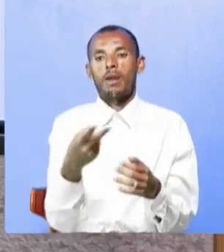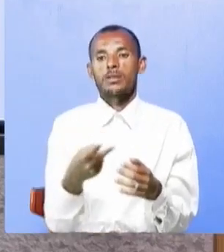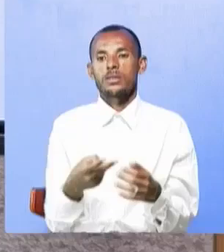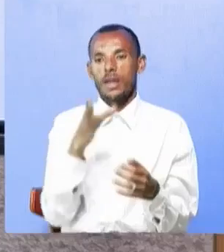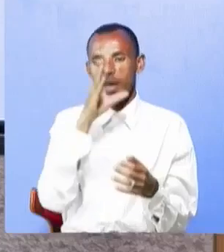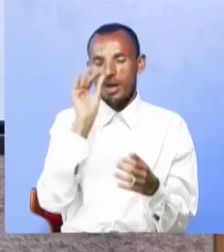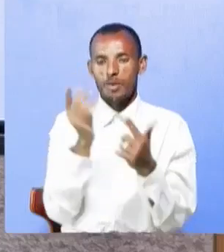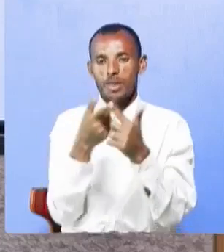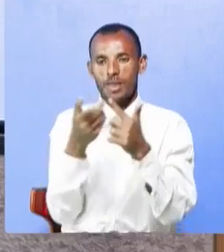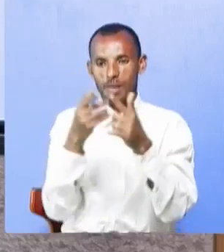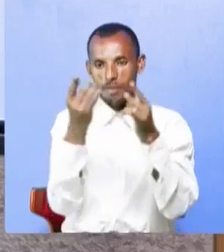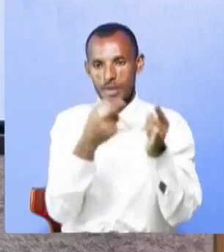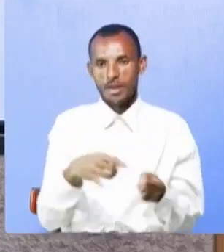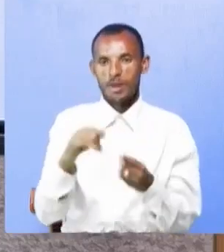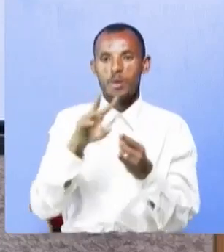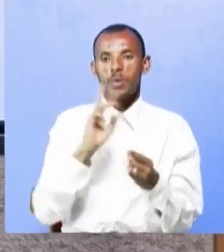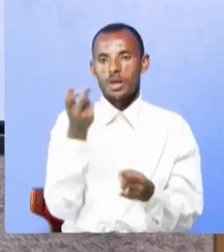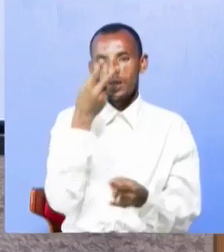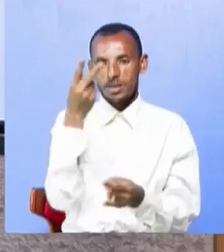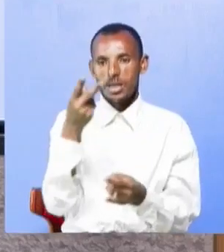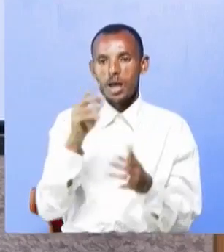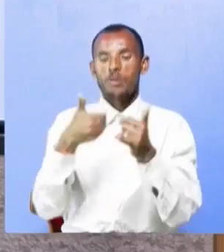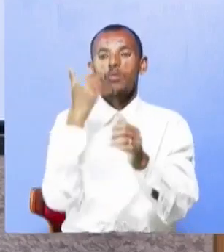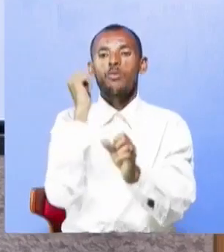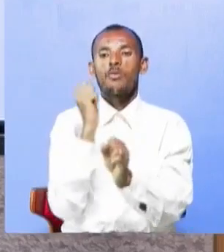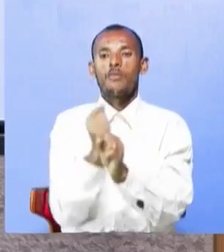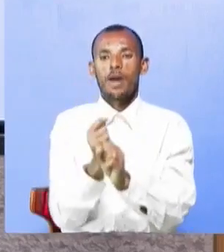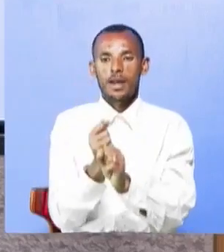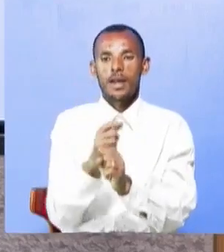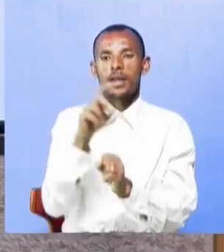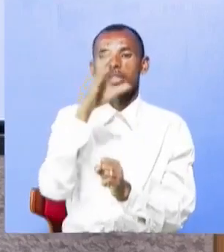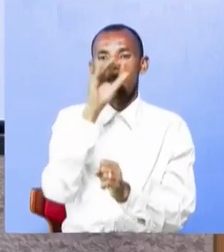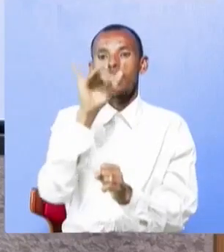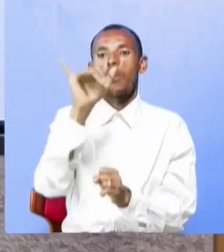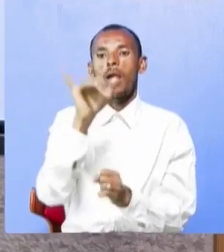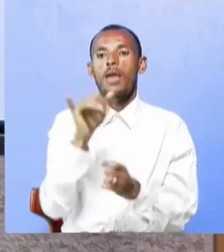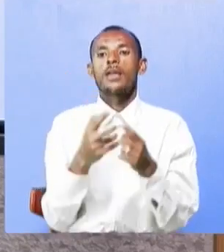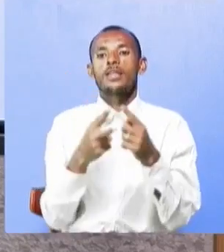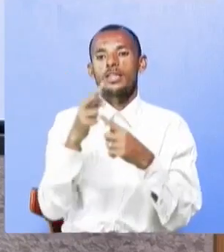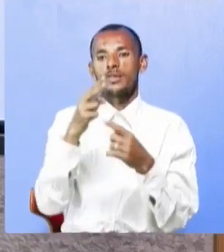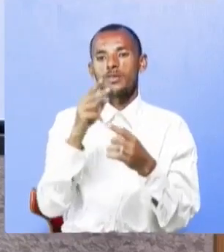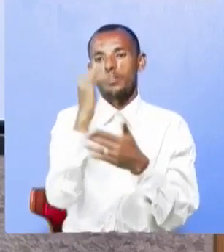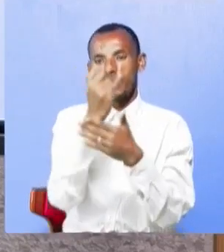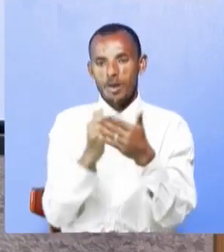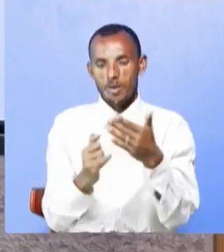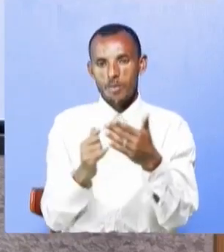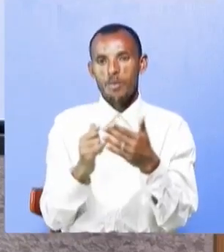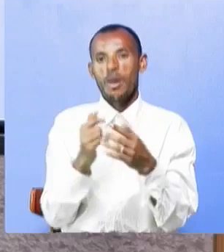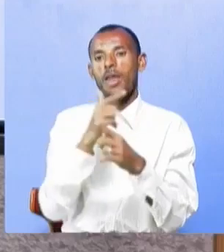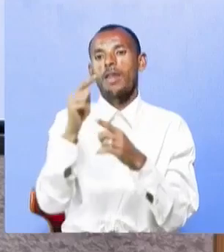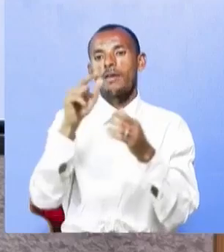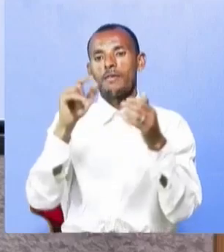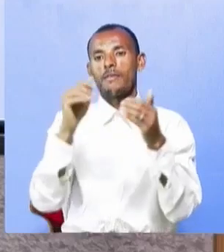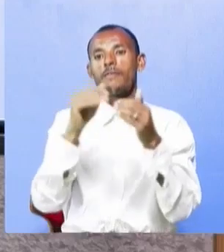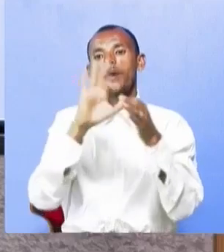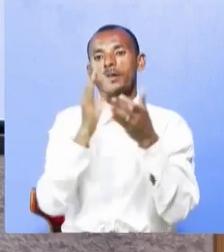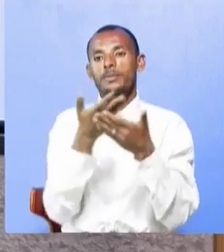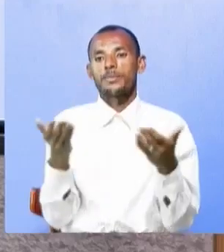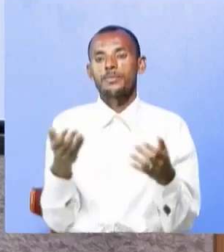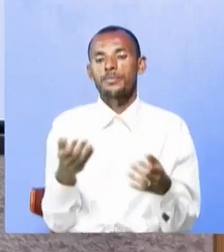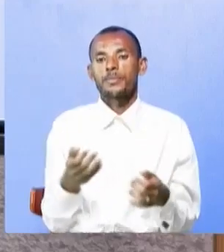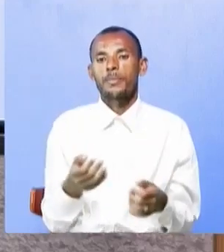In the second method, we have seen how to find the x and y-intercept to sketch the graph of a linear function. Okay,